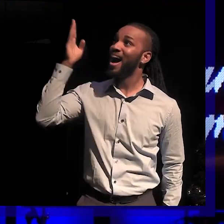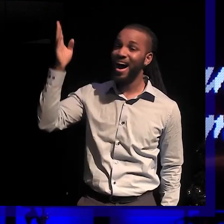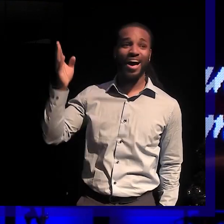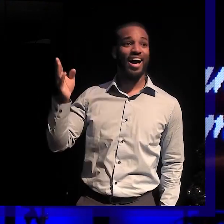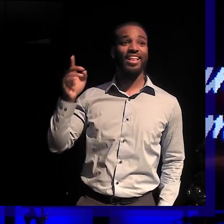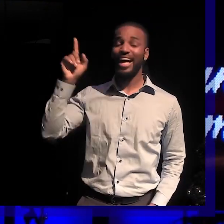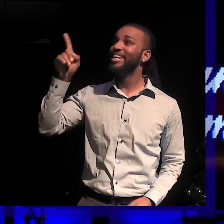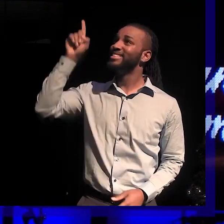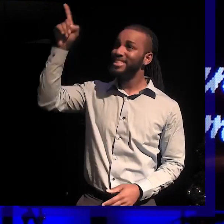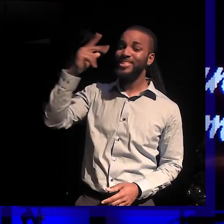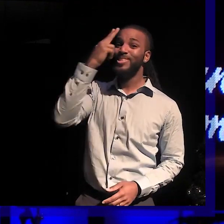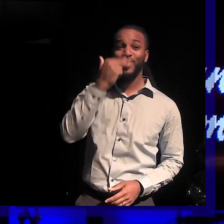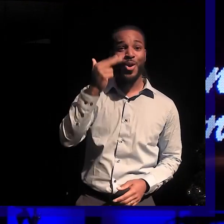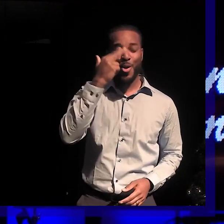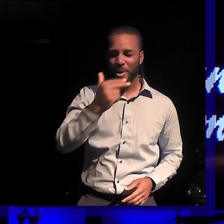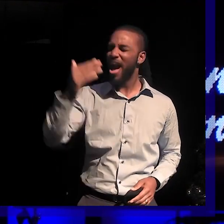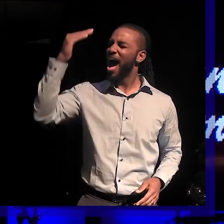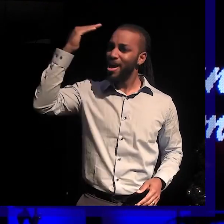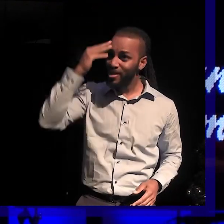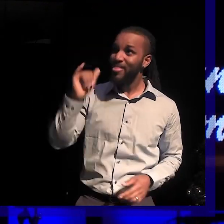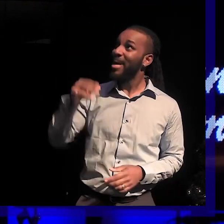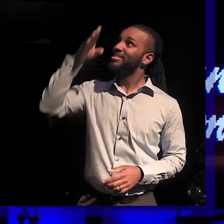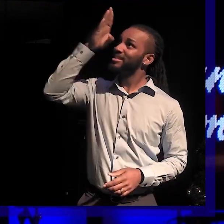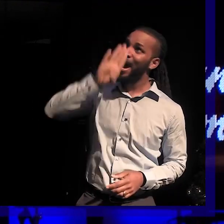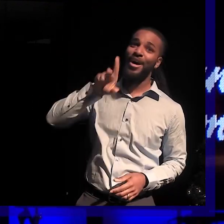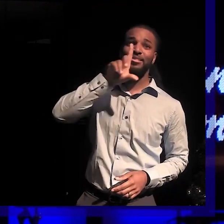sense of humor. I know it is. That's God's seagull.